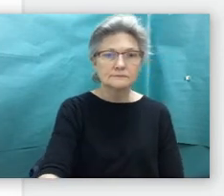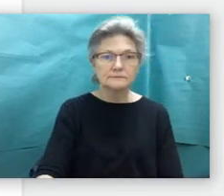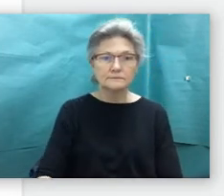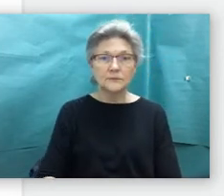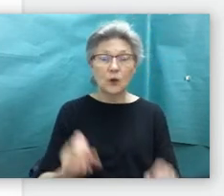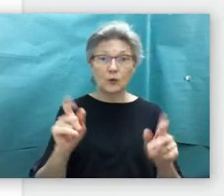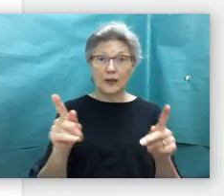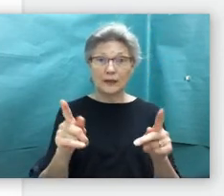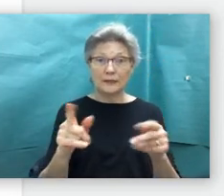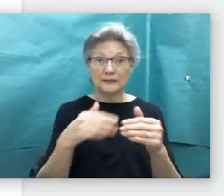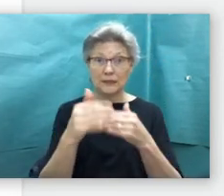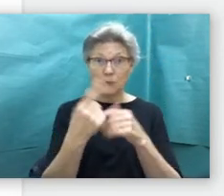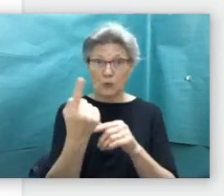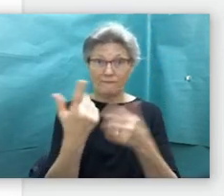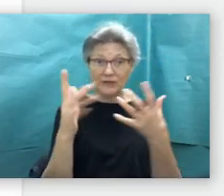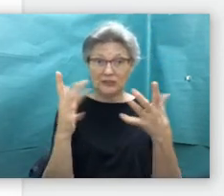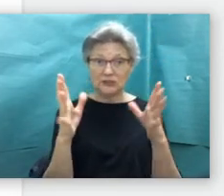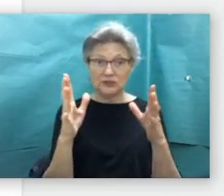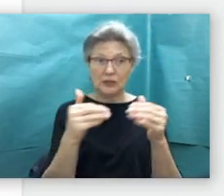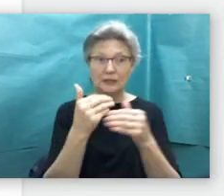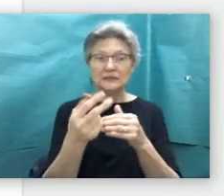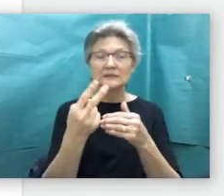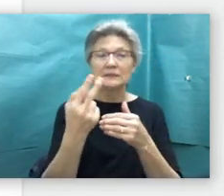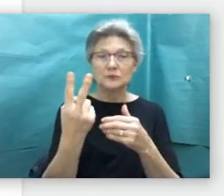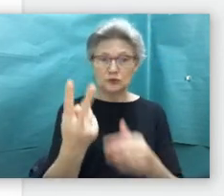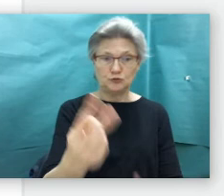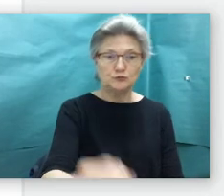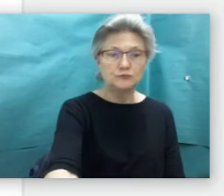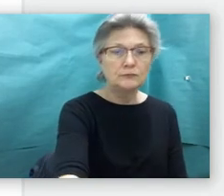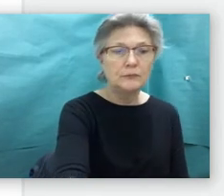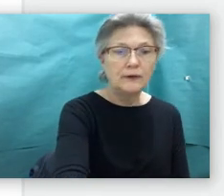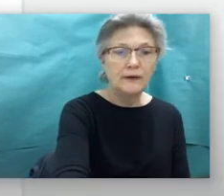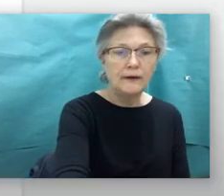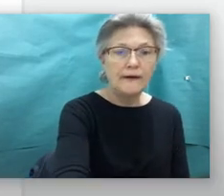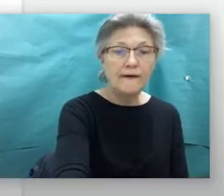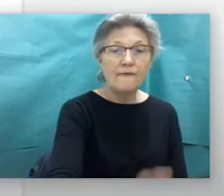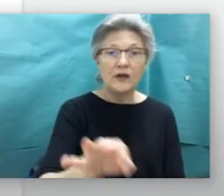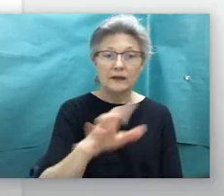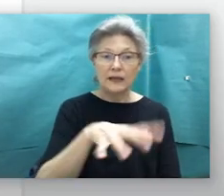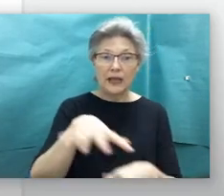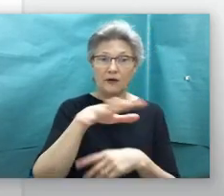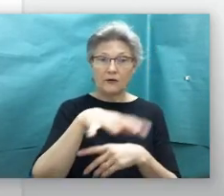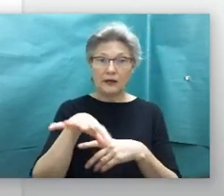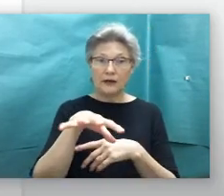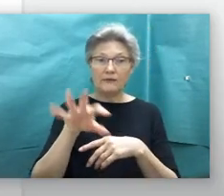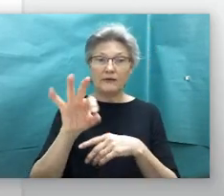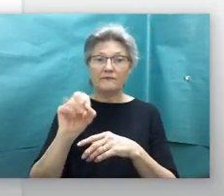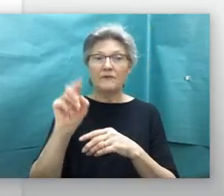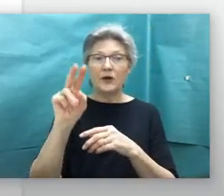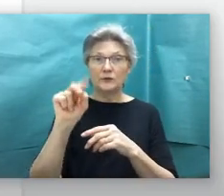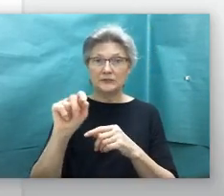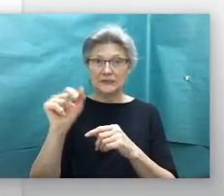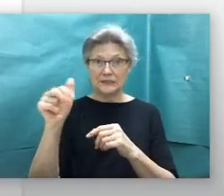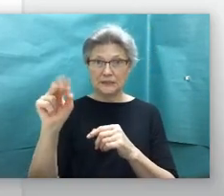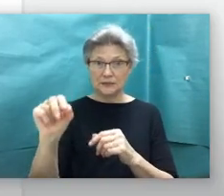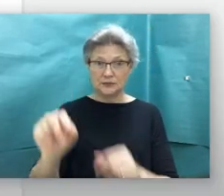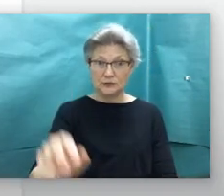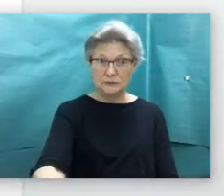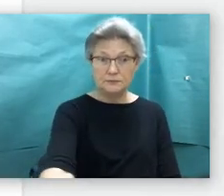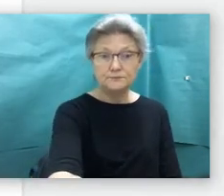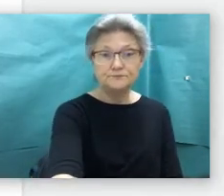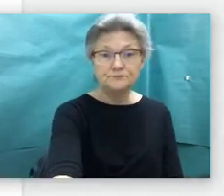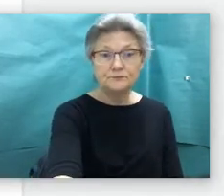All right, step 1 done. Now on to step 2. Find the area of the fountain. Do we know our